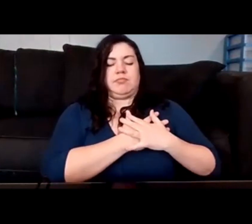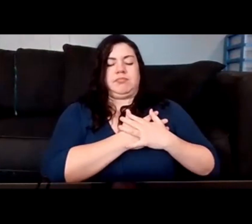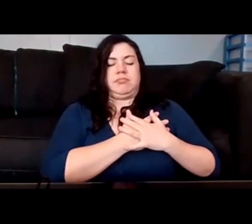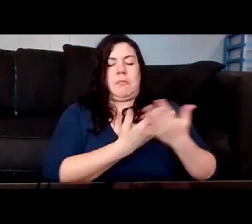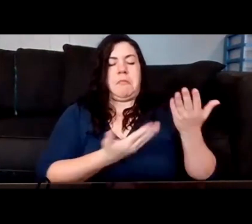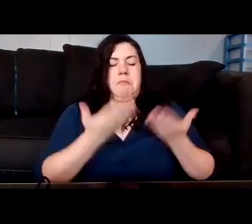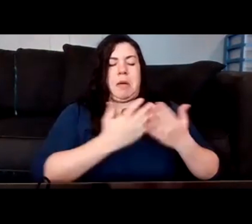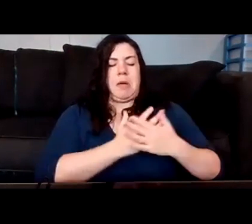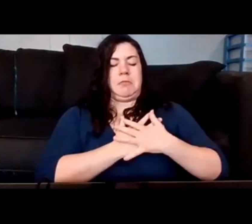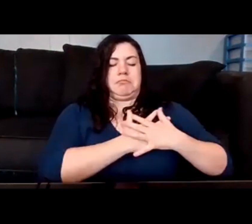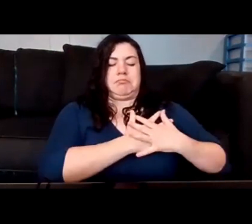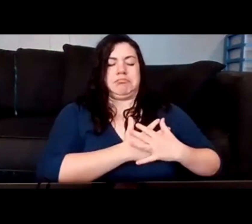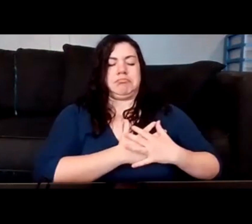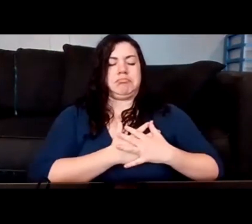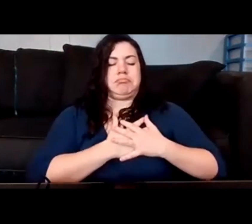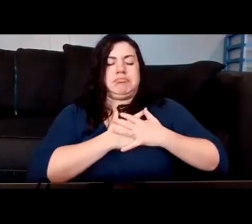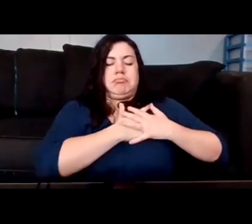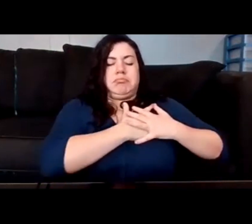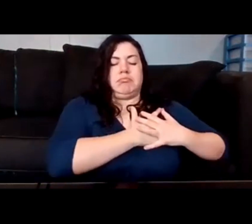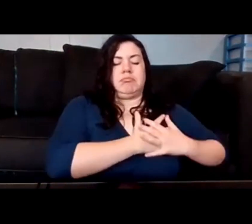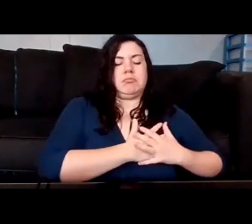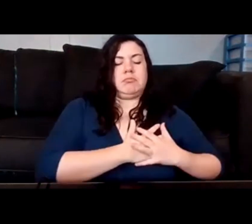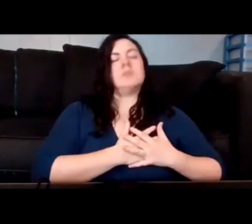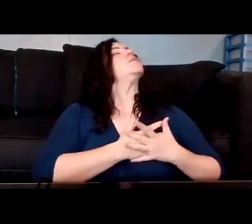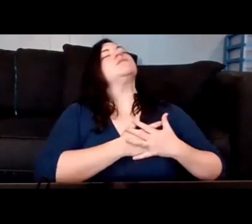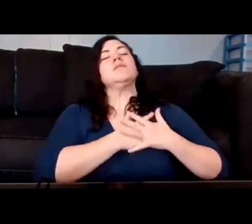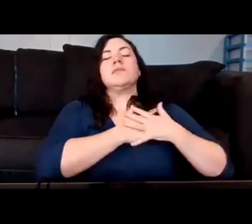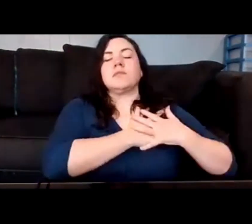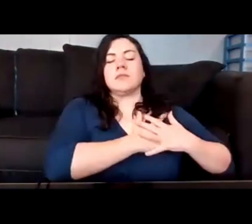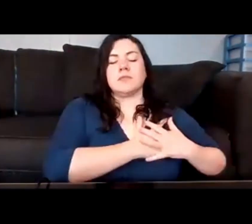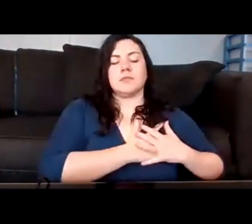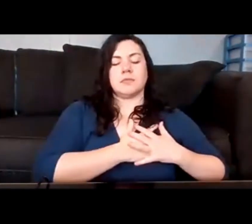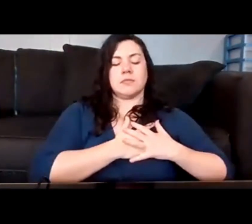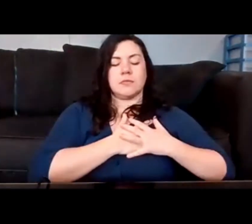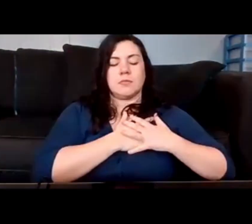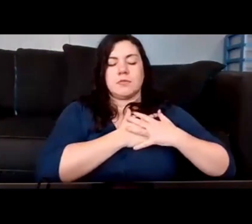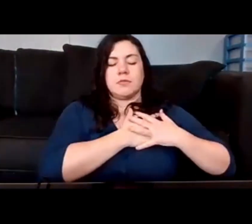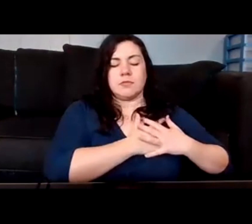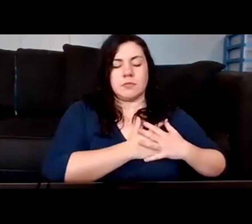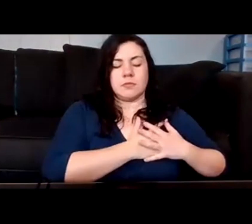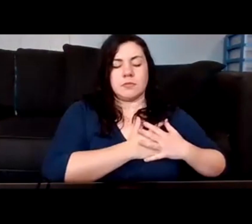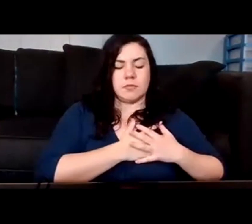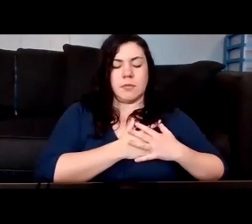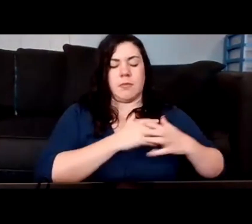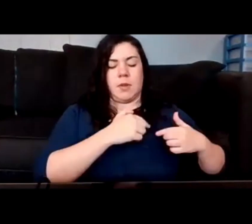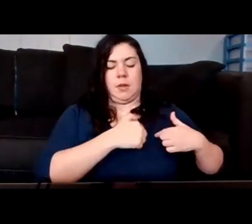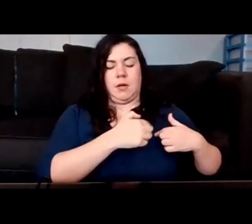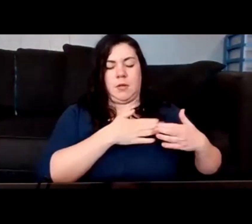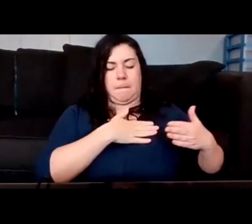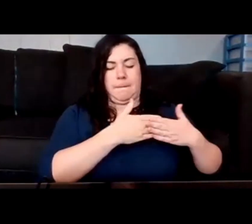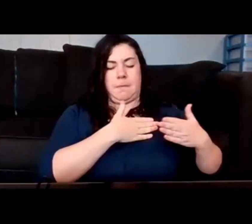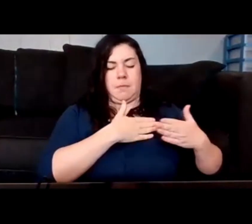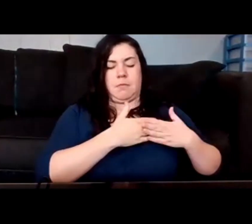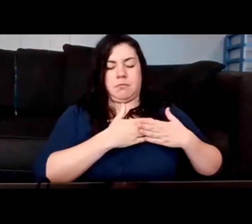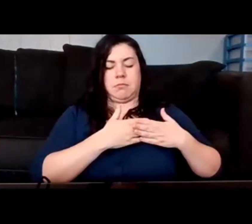heart, massaging your heart space, breathing into the rhythm of your heartbeat. And just